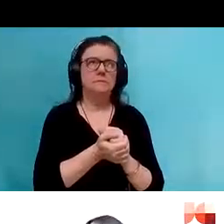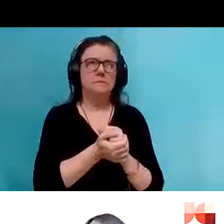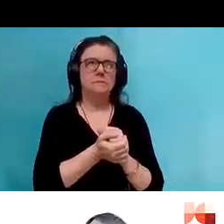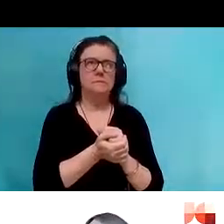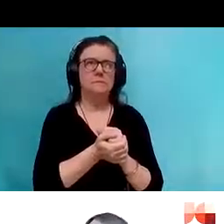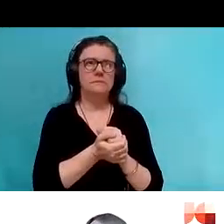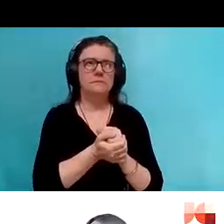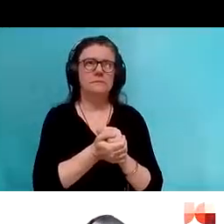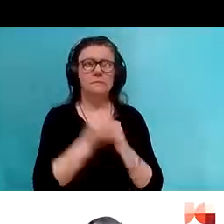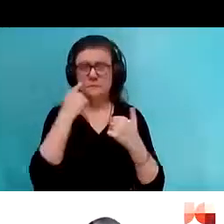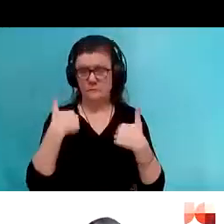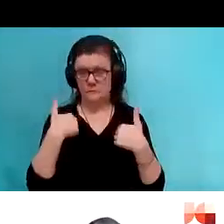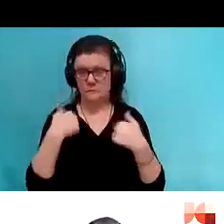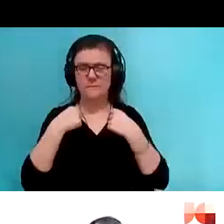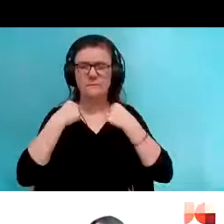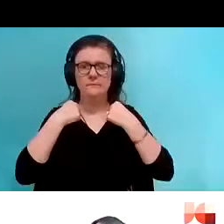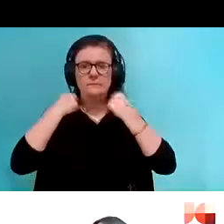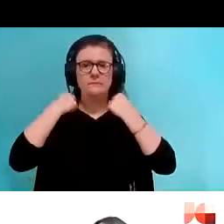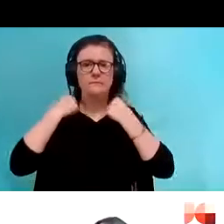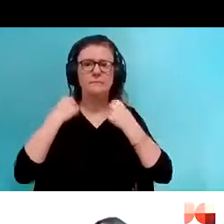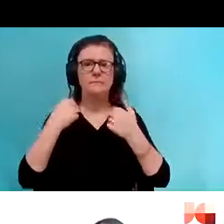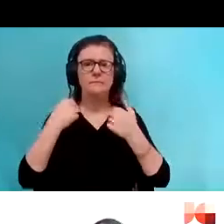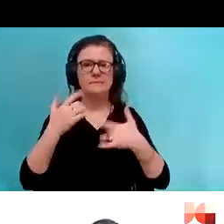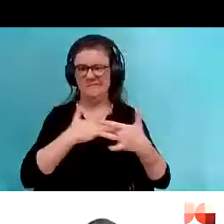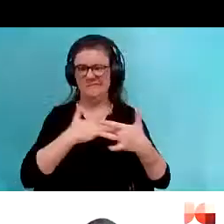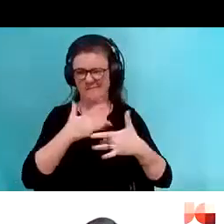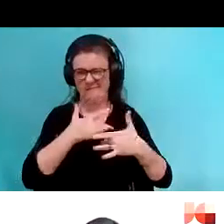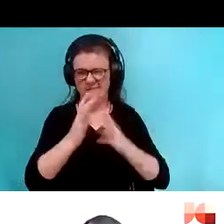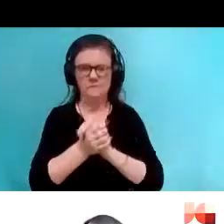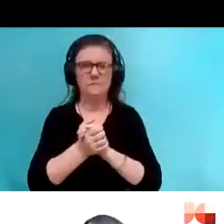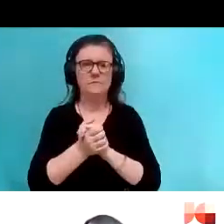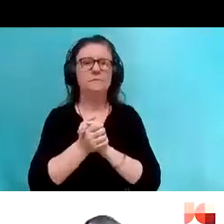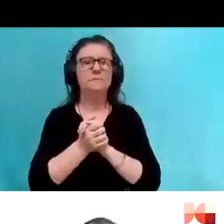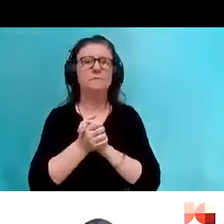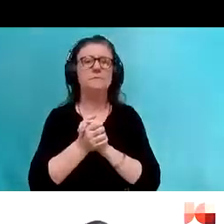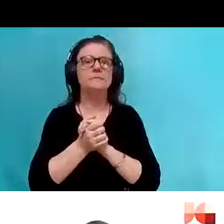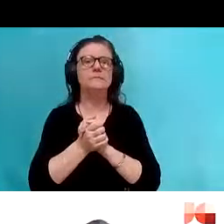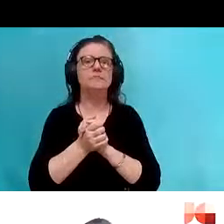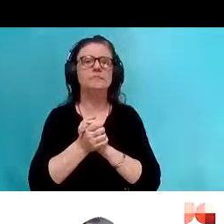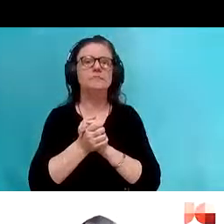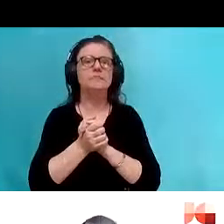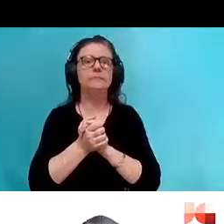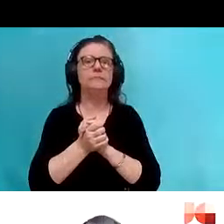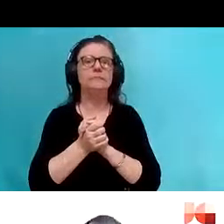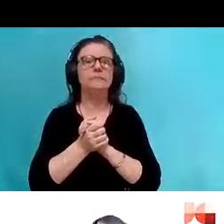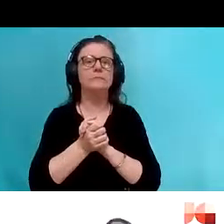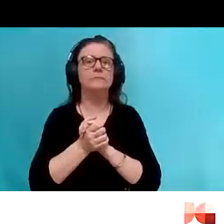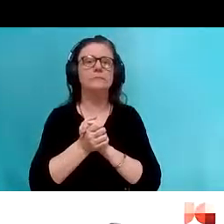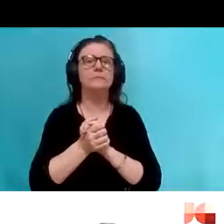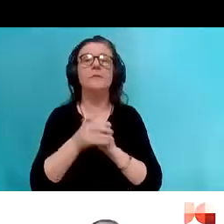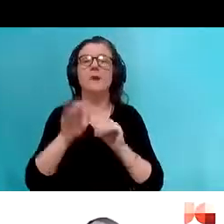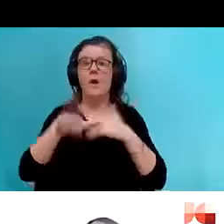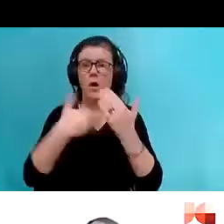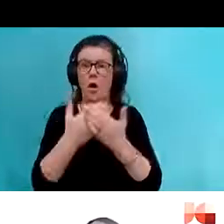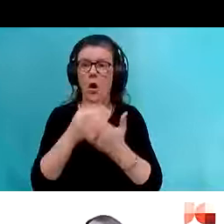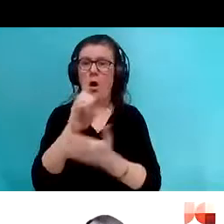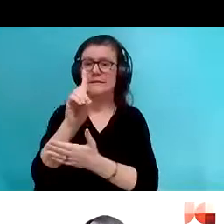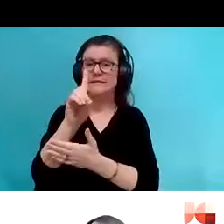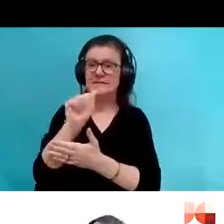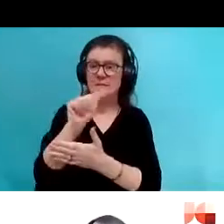for me, was quite troubling. First of all, when we looked at all disability relevant aid,